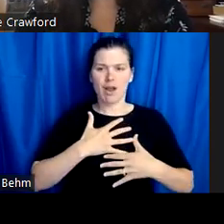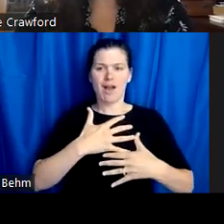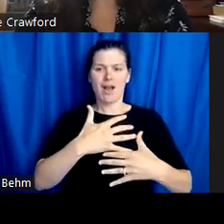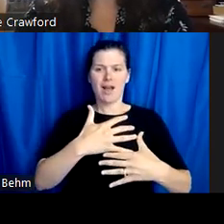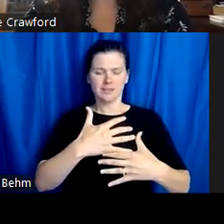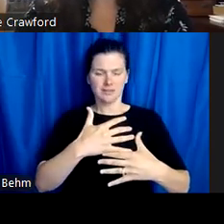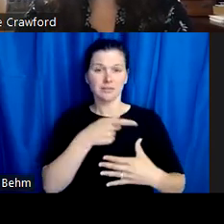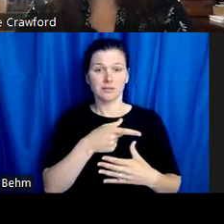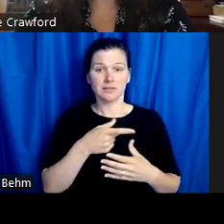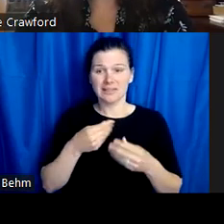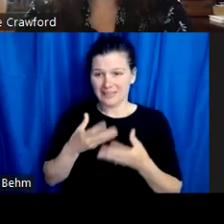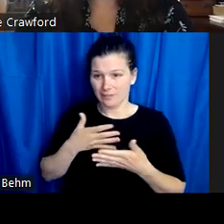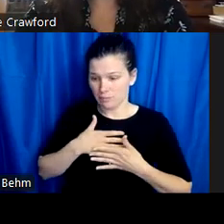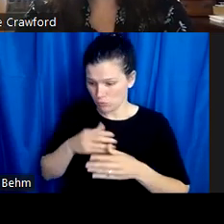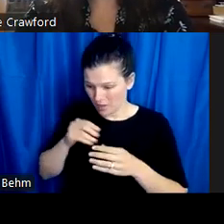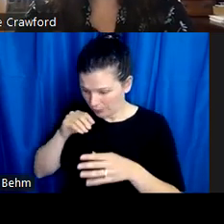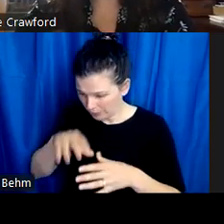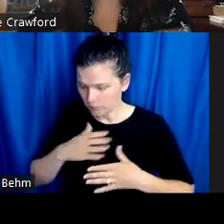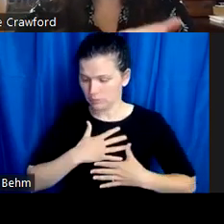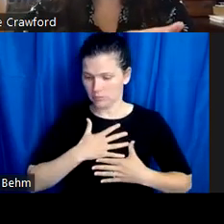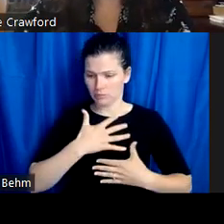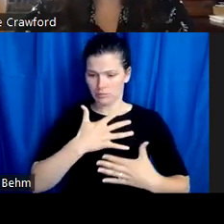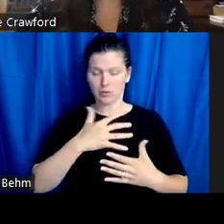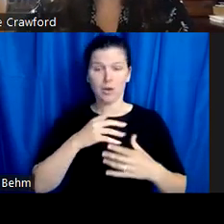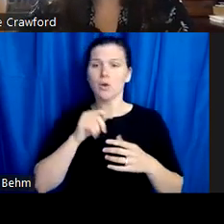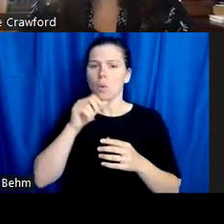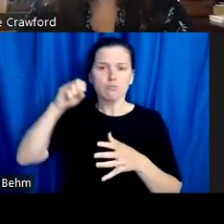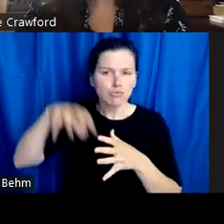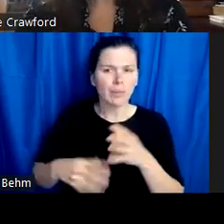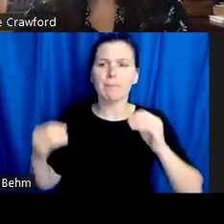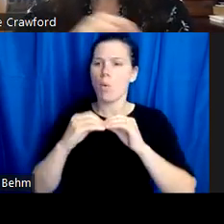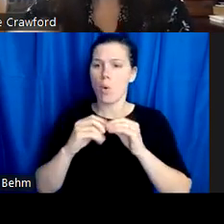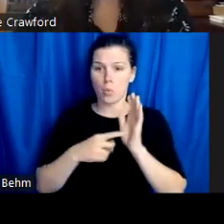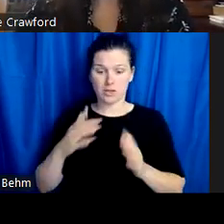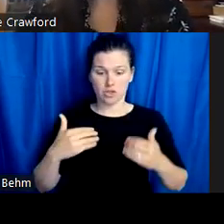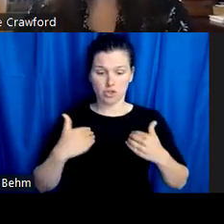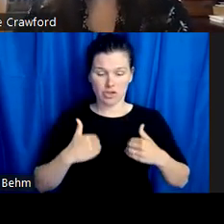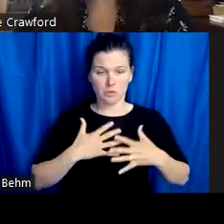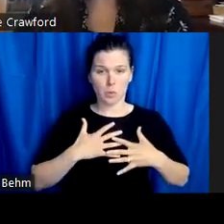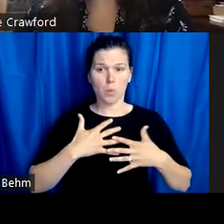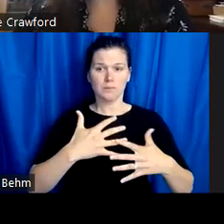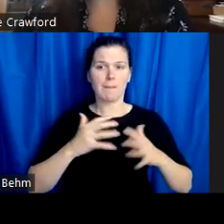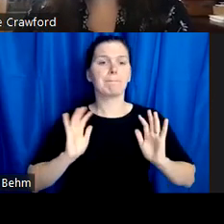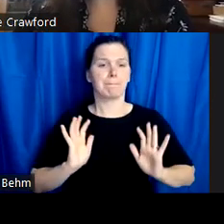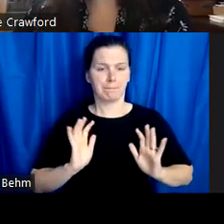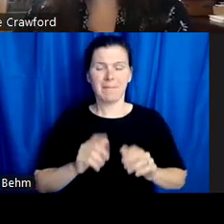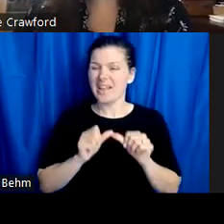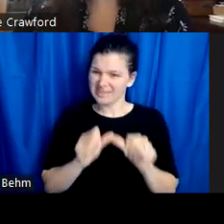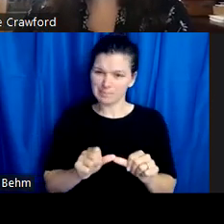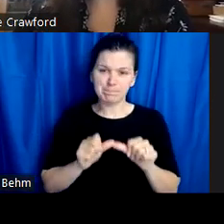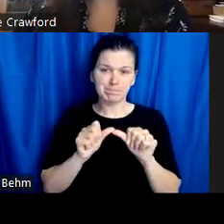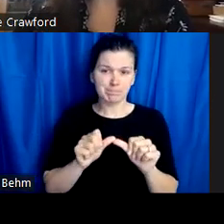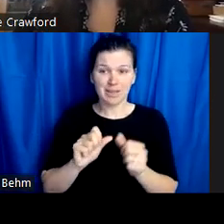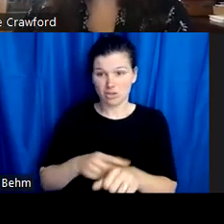the chest rise. Never breathe more than once that chest goes up. Okay, you're going to keep doing that as long as they have a